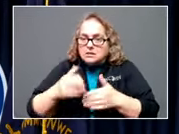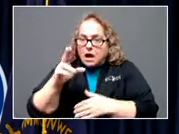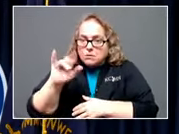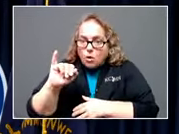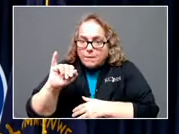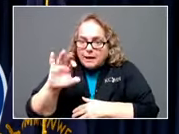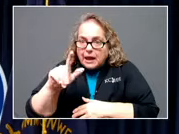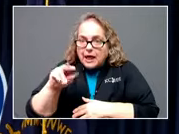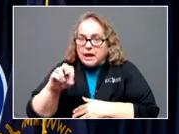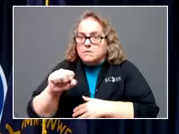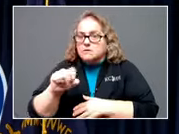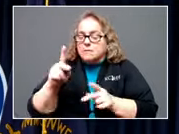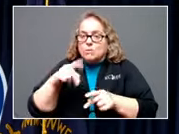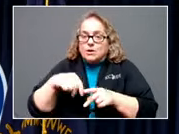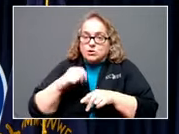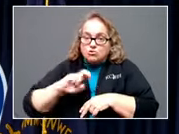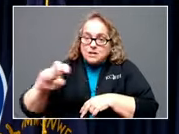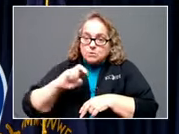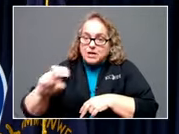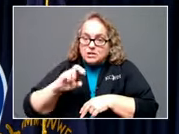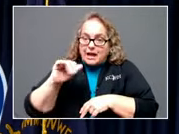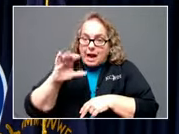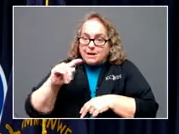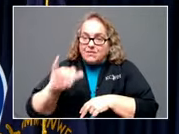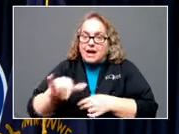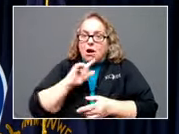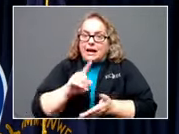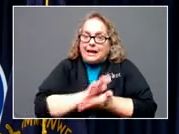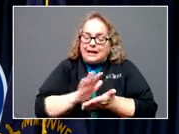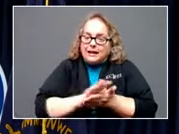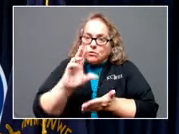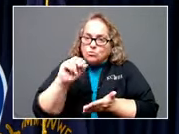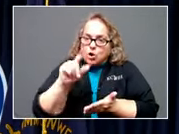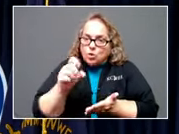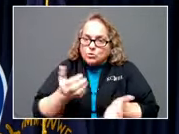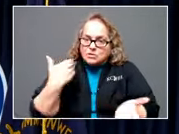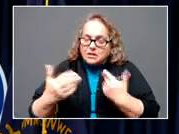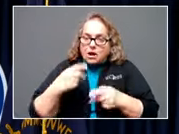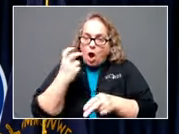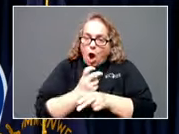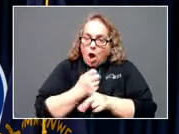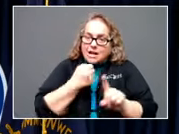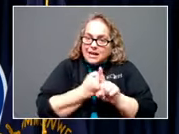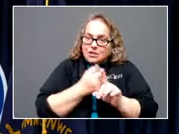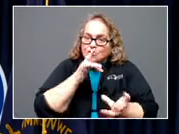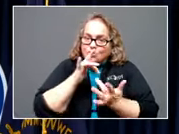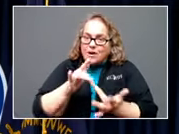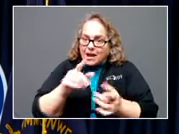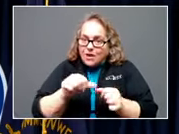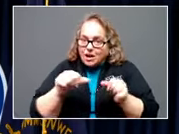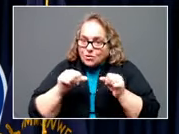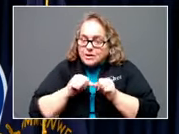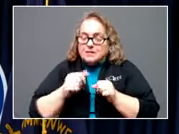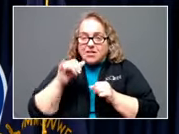folks in the transportation cabinet that are cleaning the roads in these hard-hit areas. This is a variant that can wipe out your